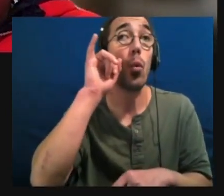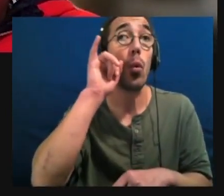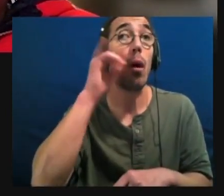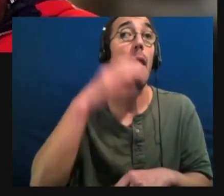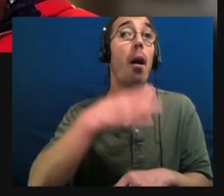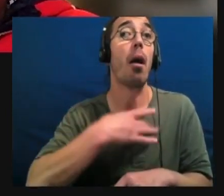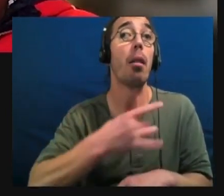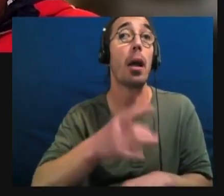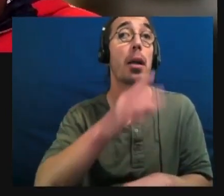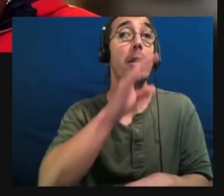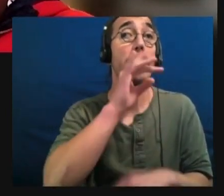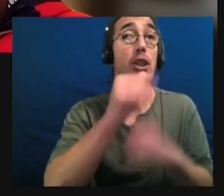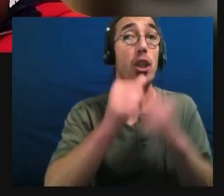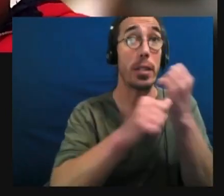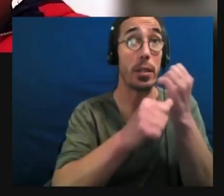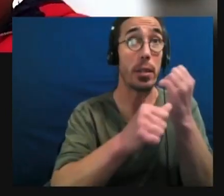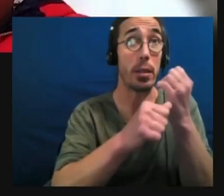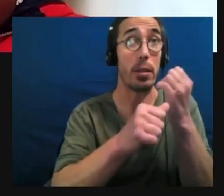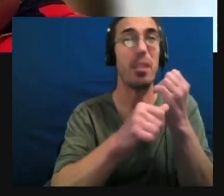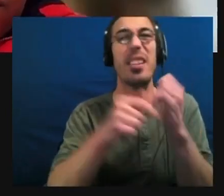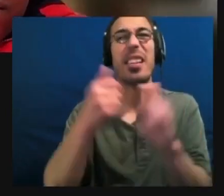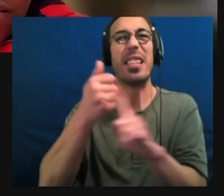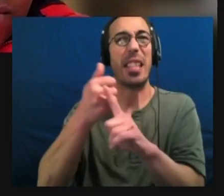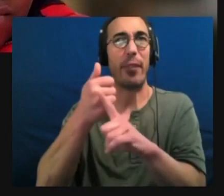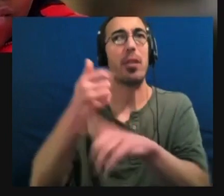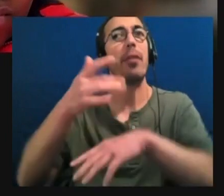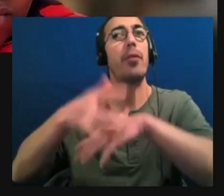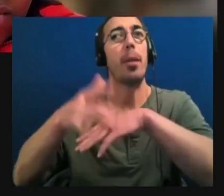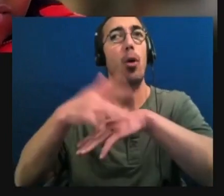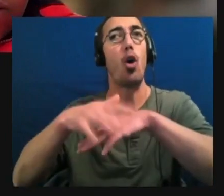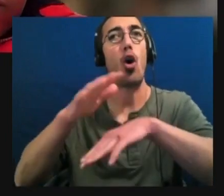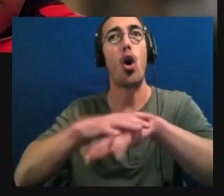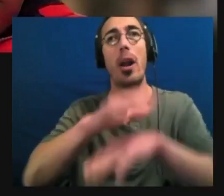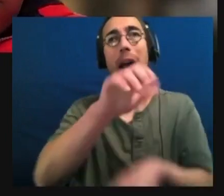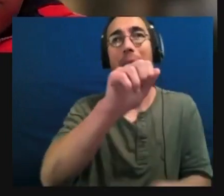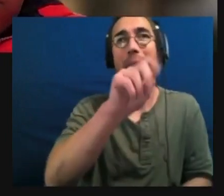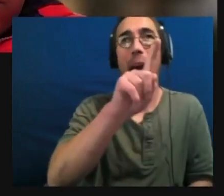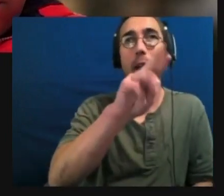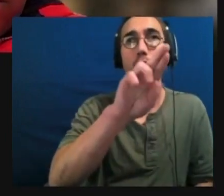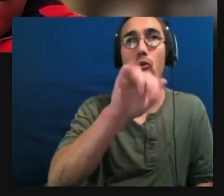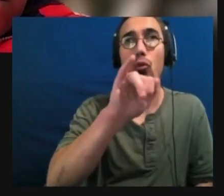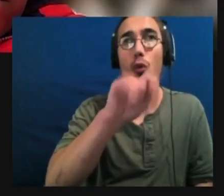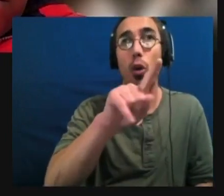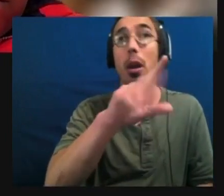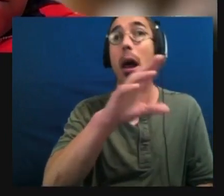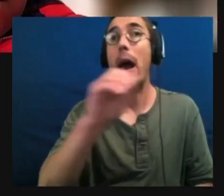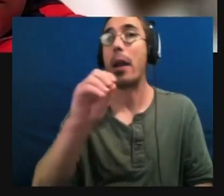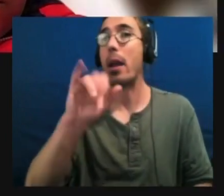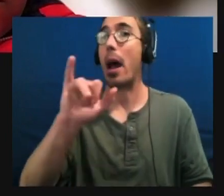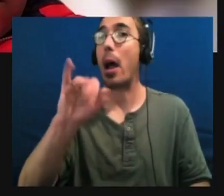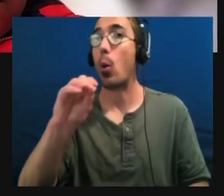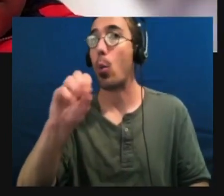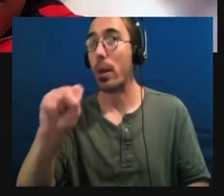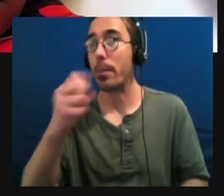Speech Assistant, which is available on Android and iOS.